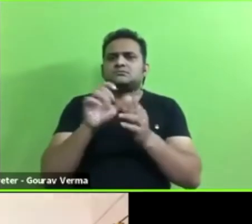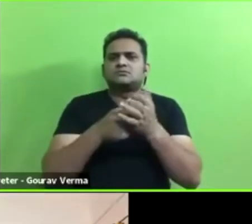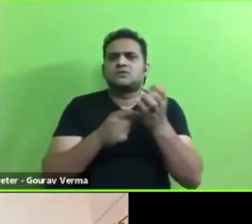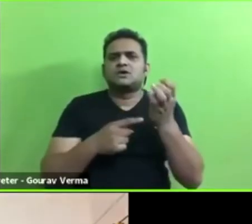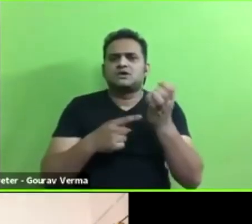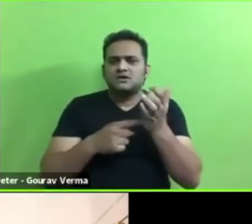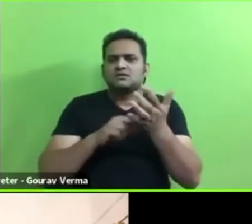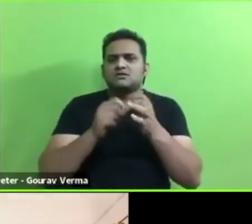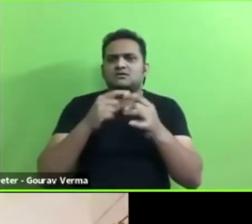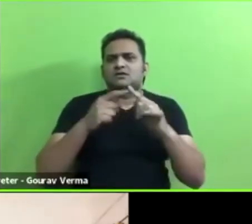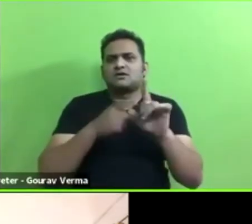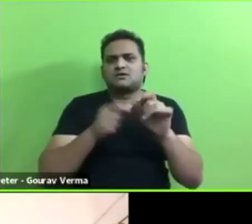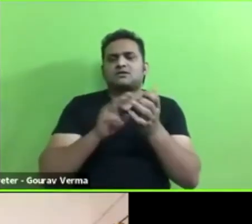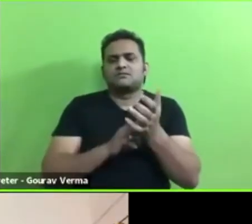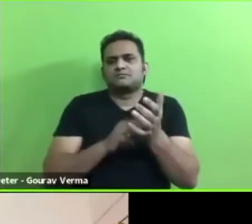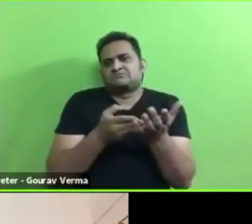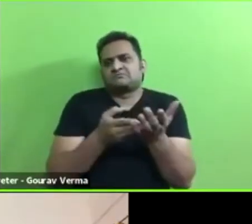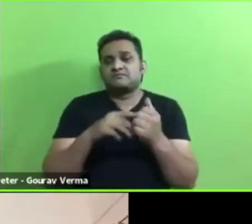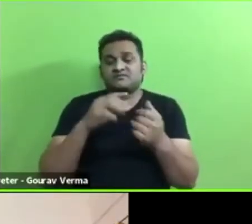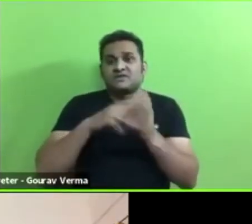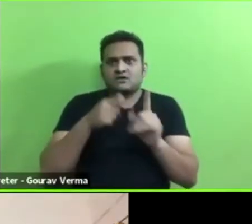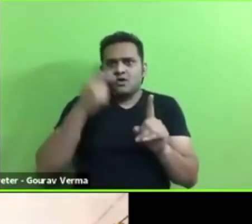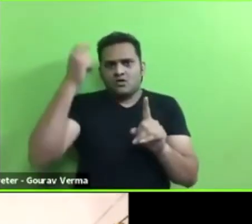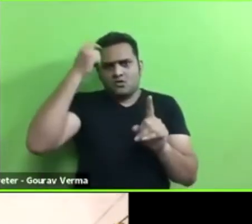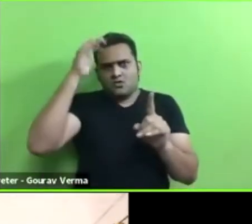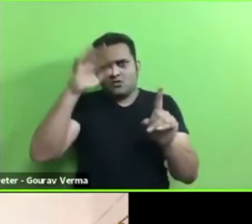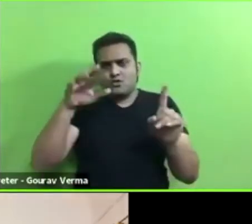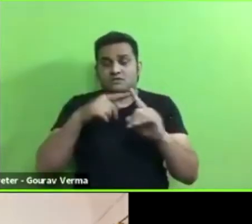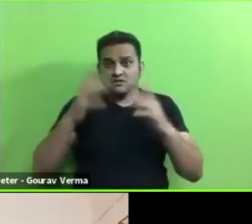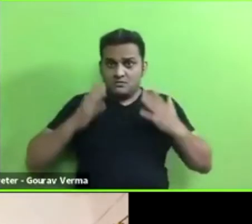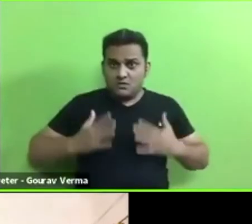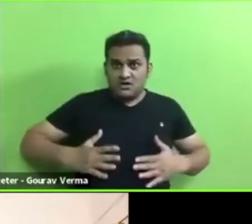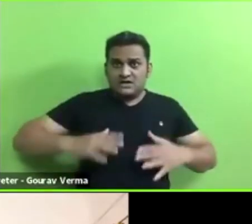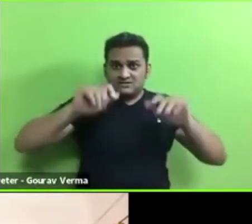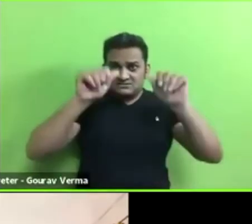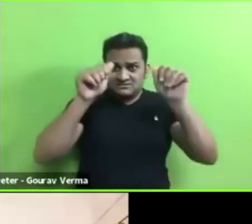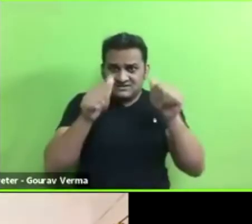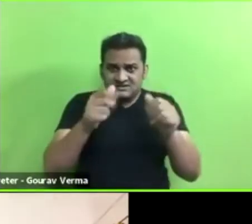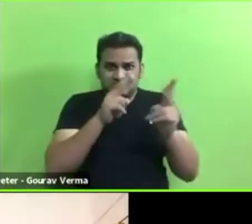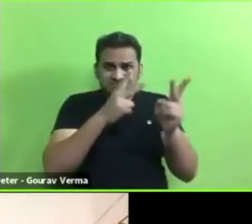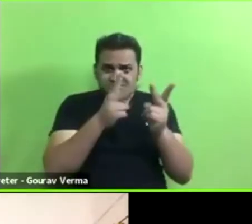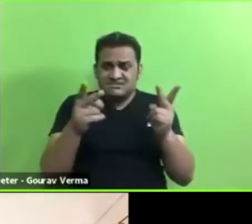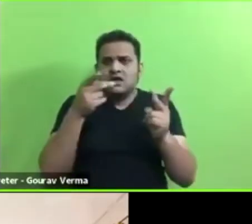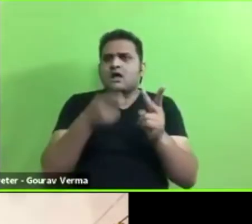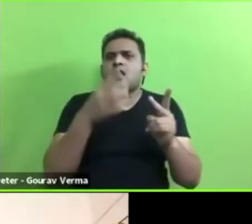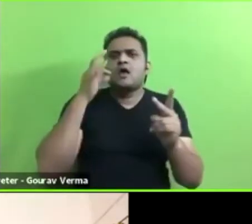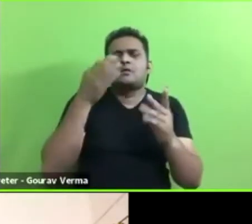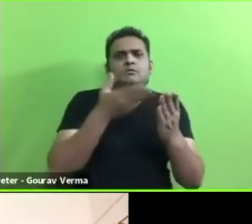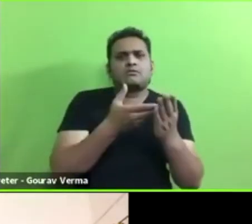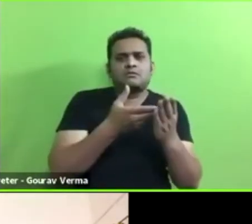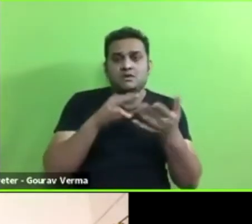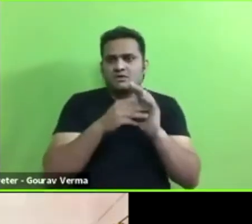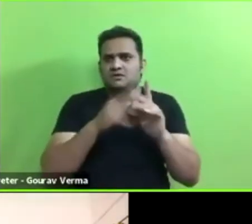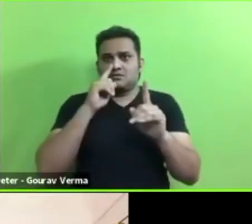that is happening. It is both intellectual and physical, and here body shapes are also being determined. What is an ideal